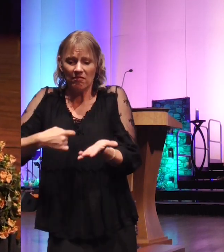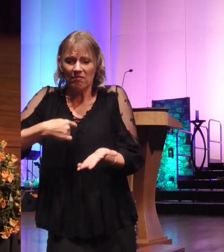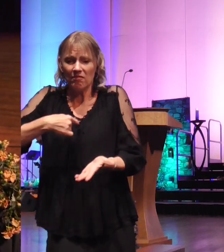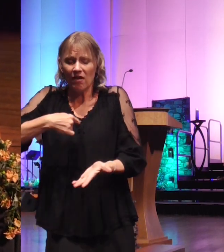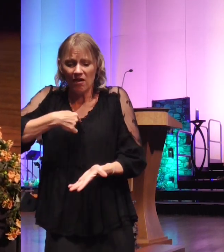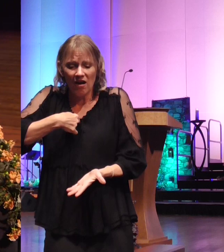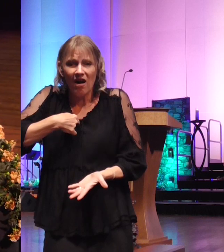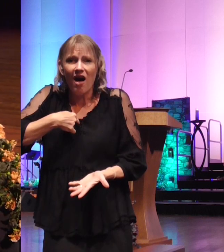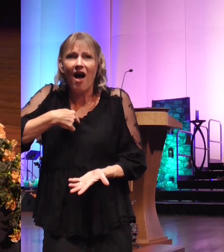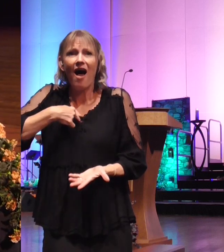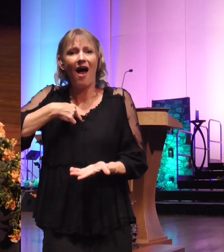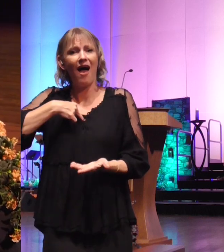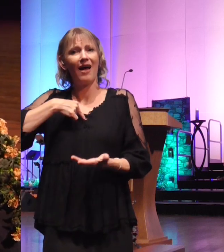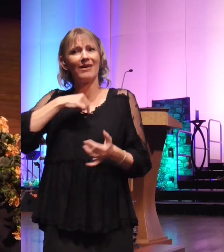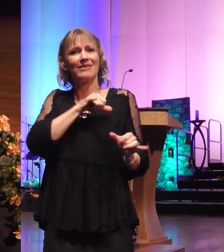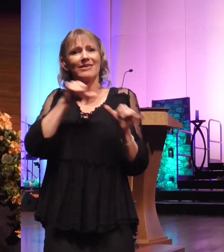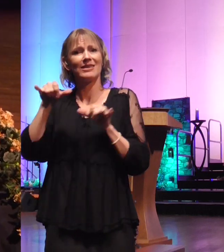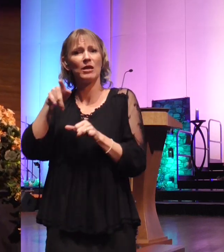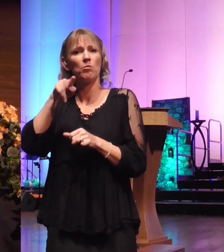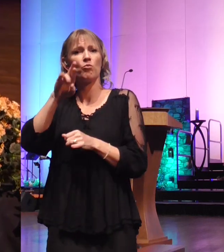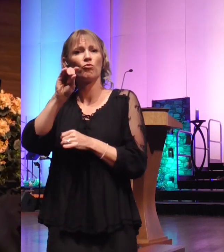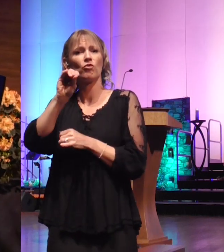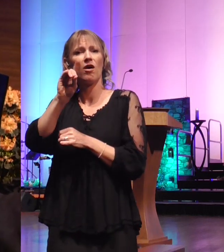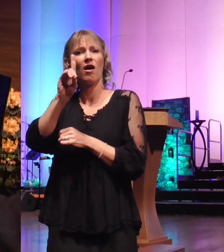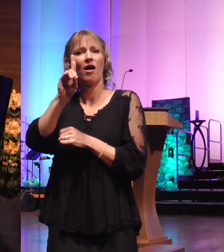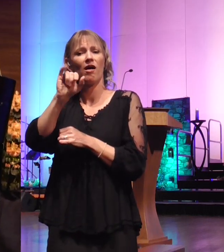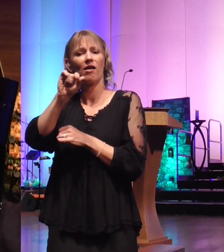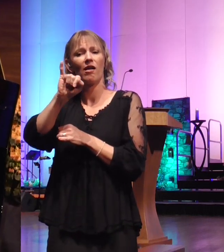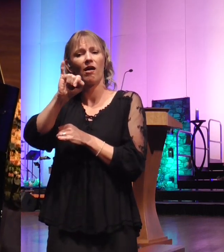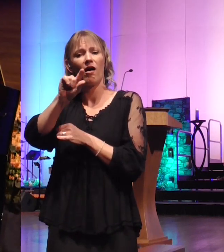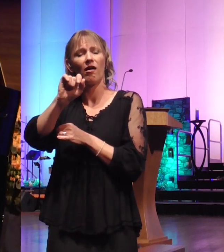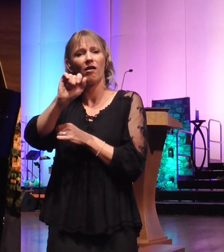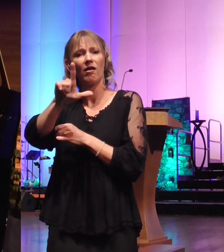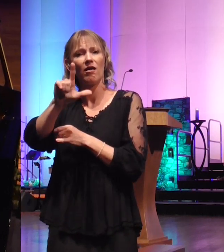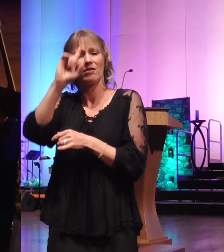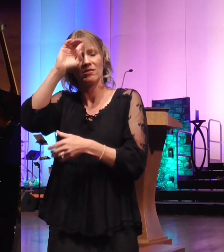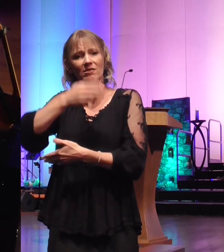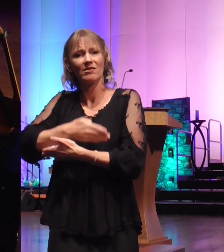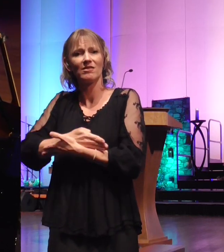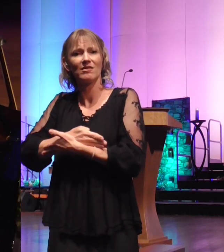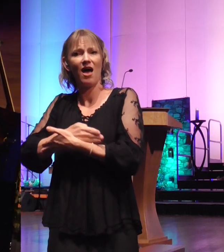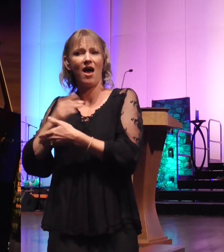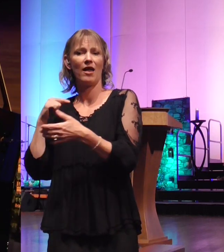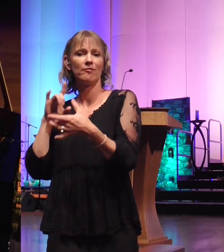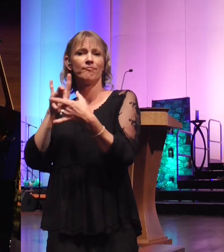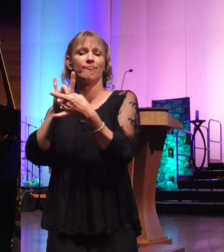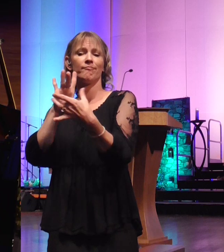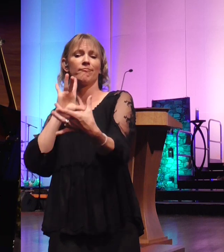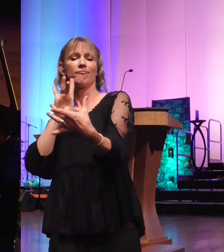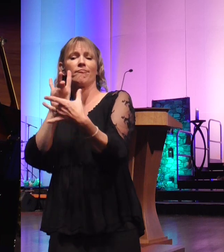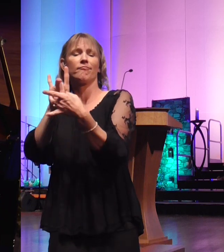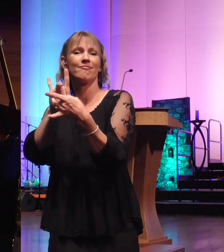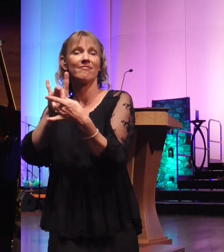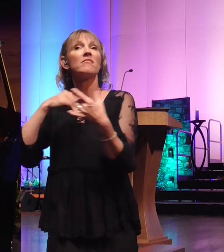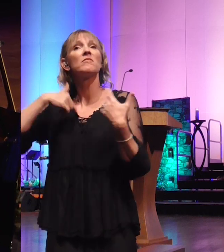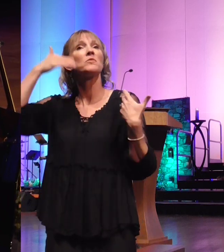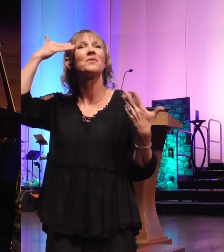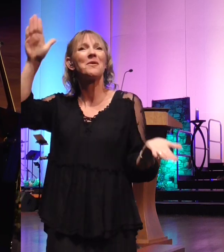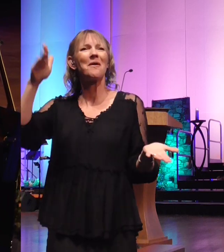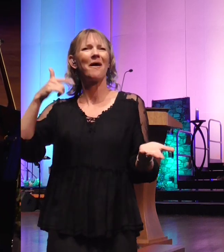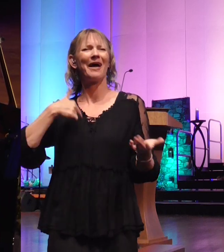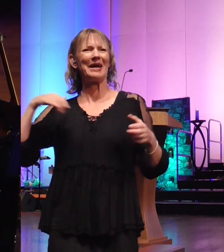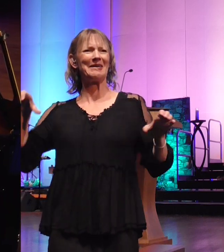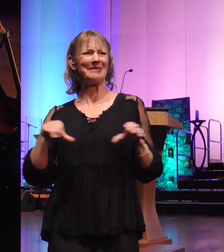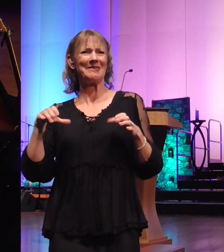the prodigal son. I don't know what I did to